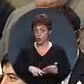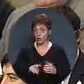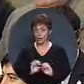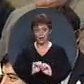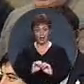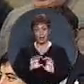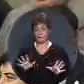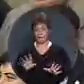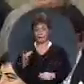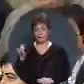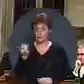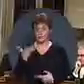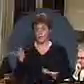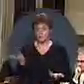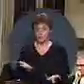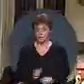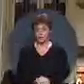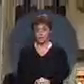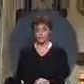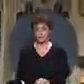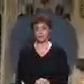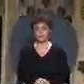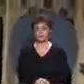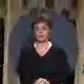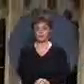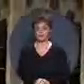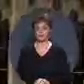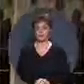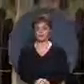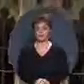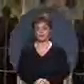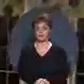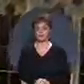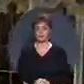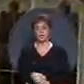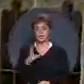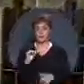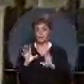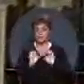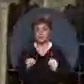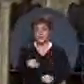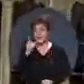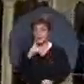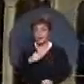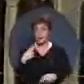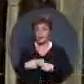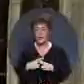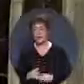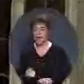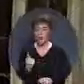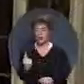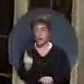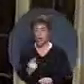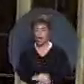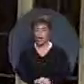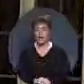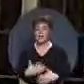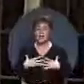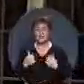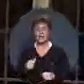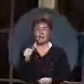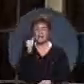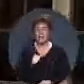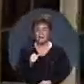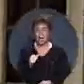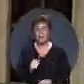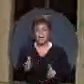read the evidence produced by these scientists, the Honourable Member for Laval. Mr. Speaker, he wasn't able to name one